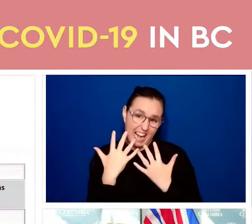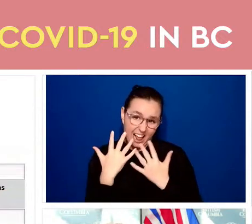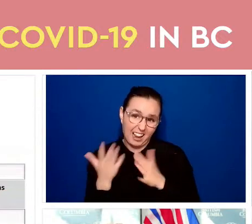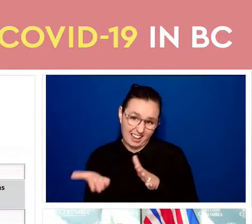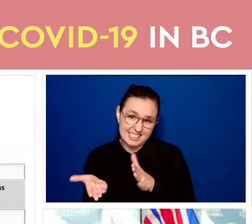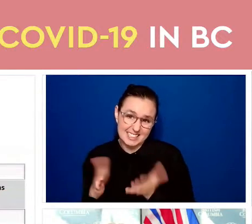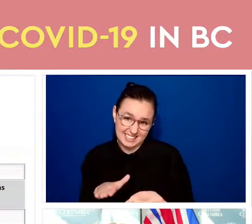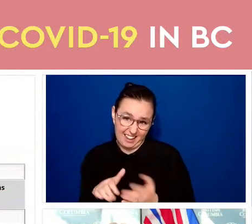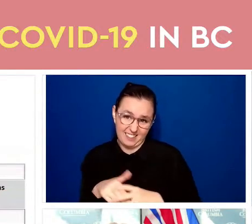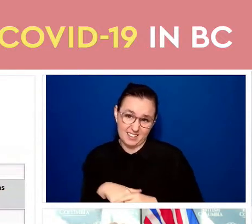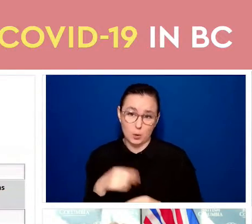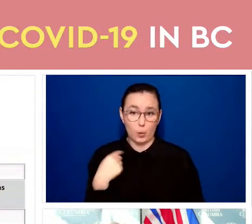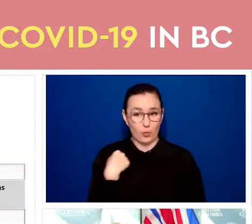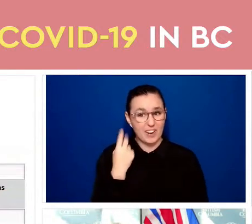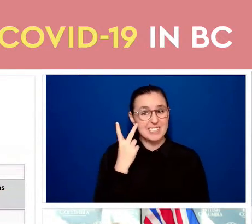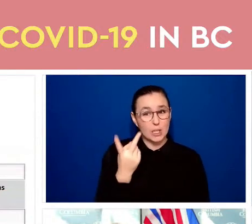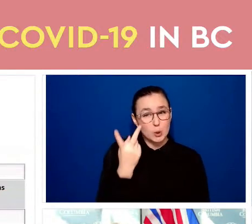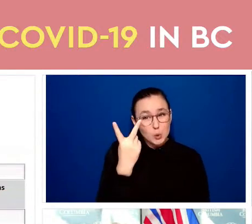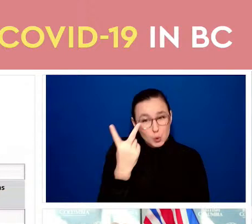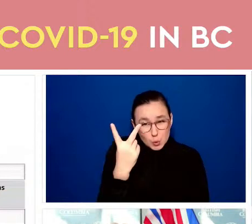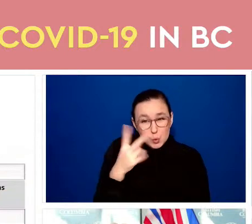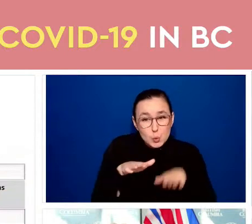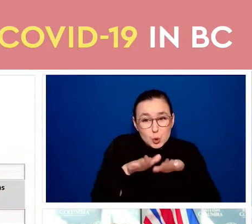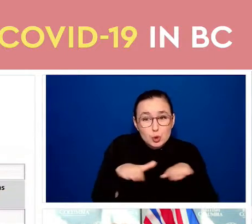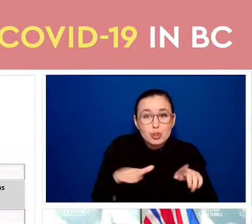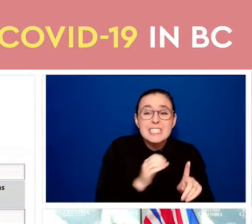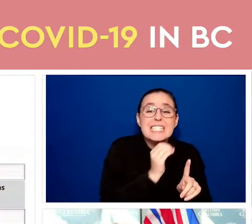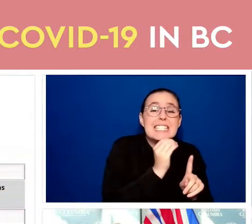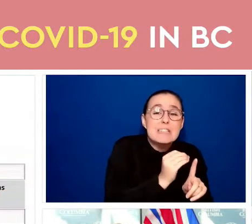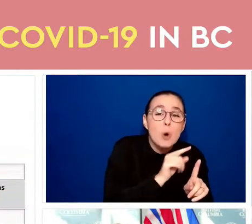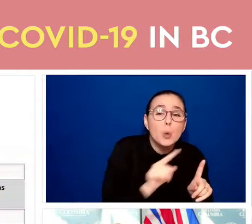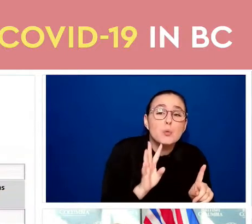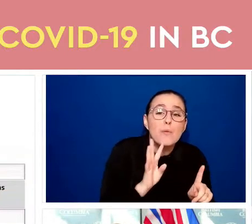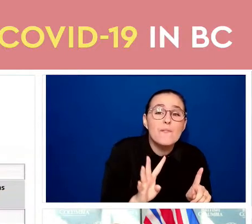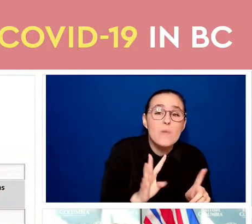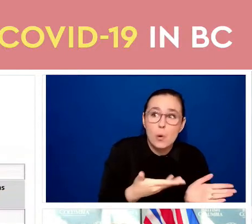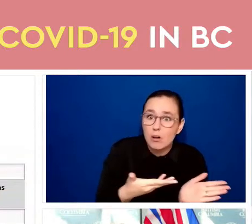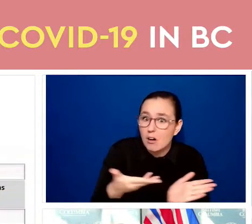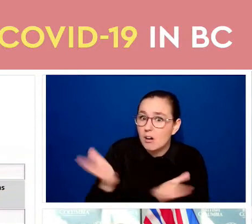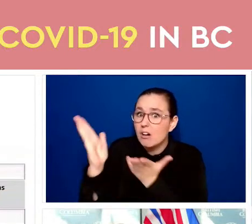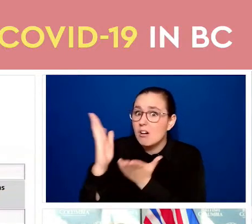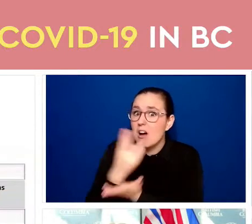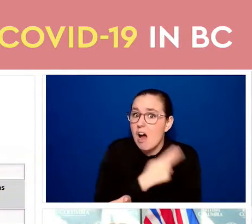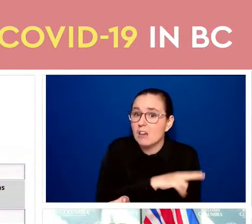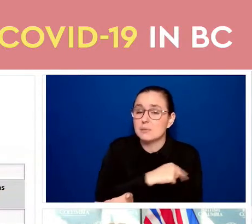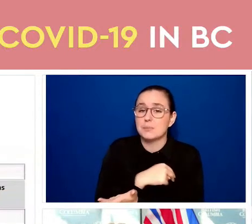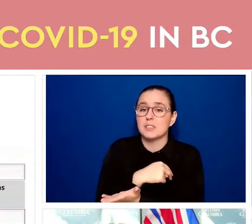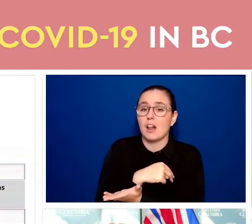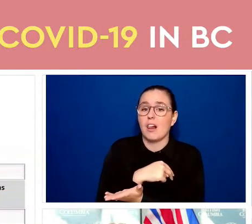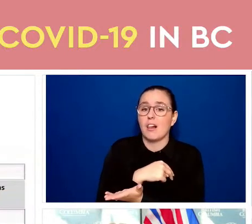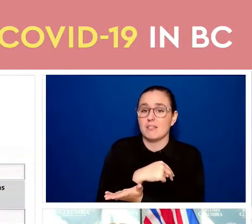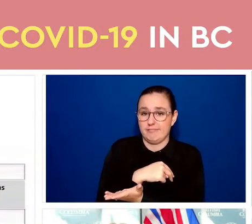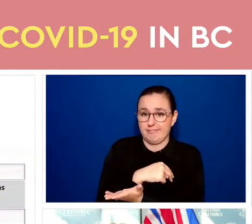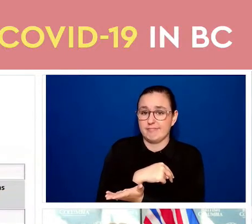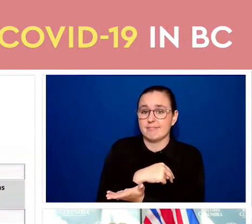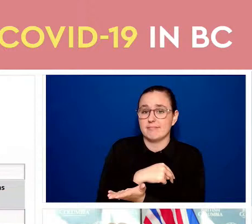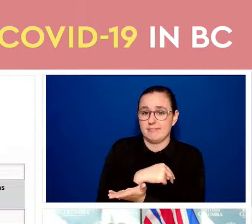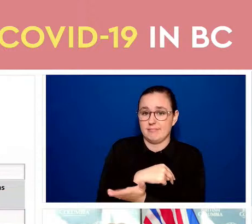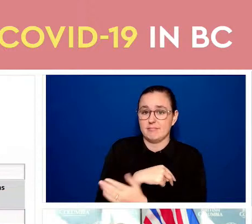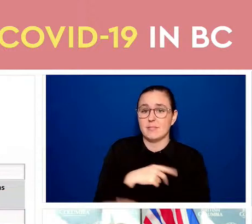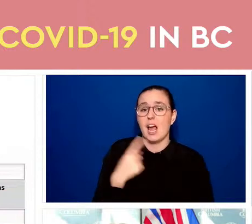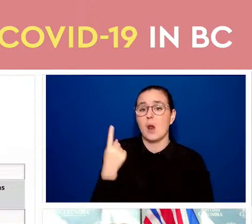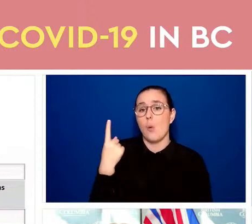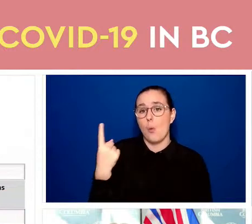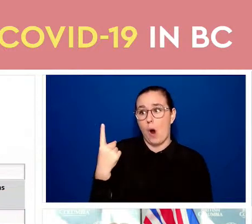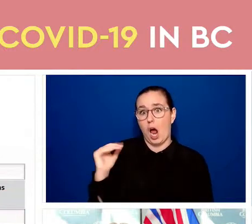cases in the 0 to 4 age group who've been hospitalized, and 1 child each in 5 to 11 and 12 to 17